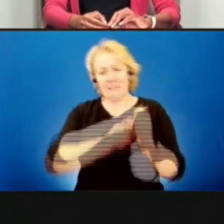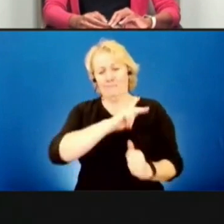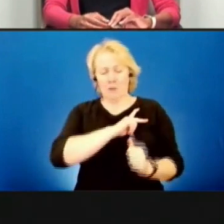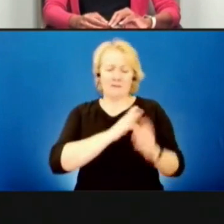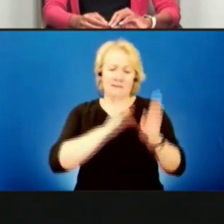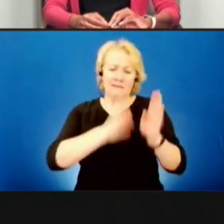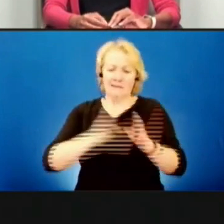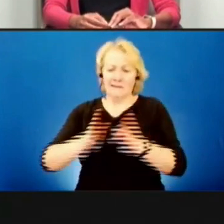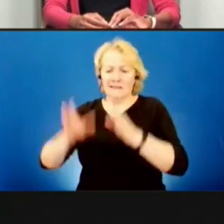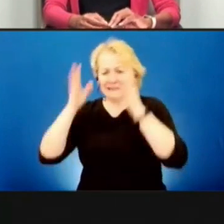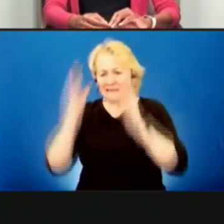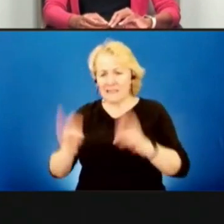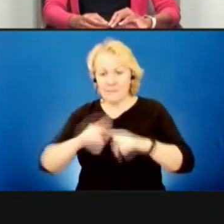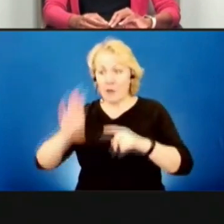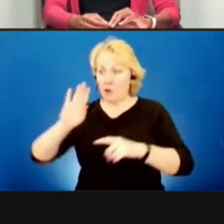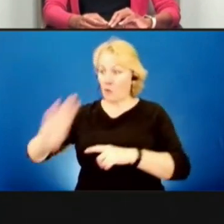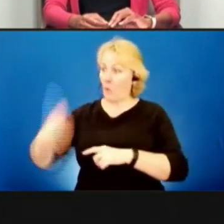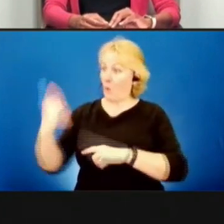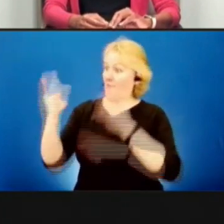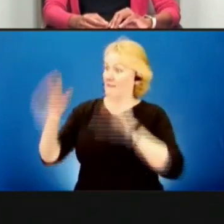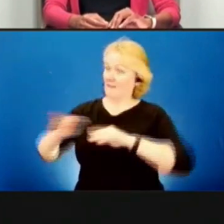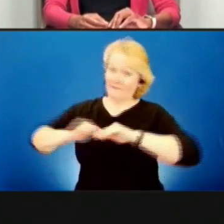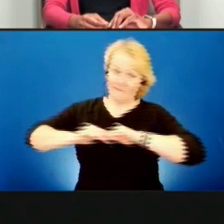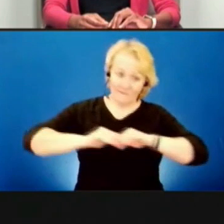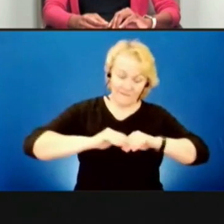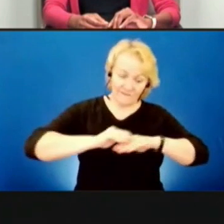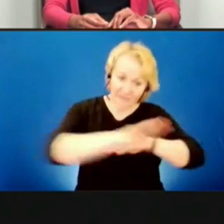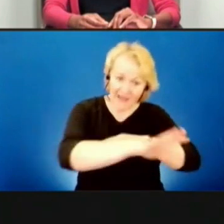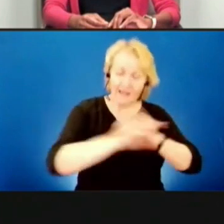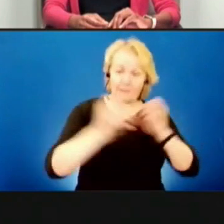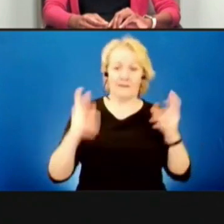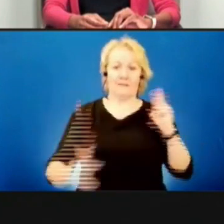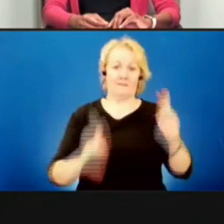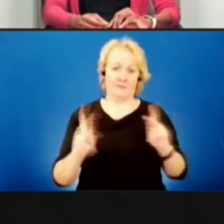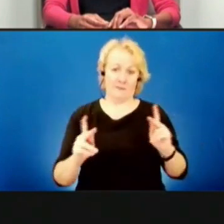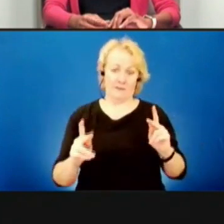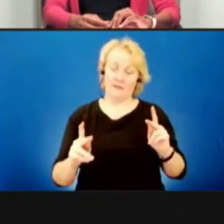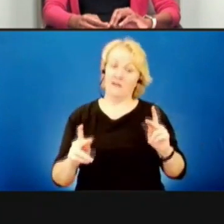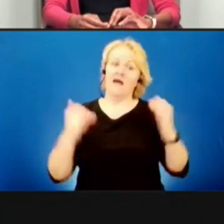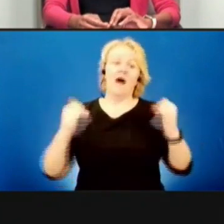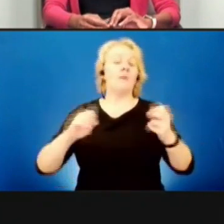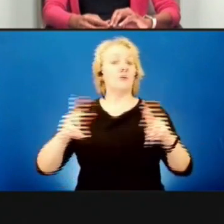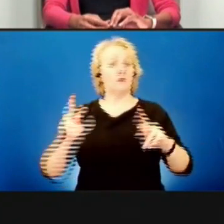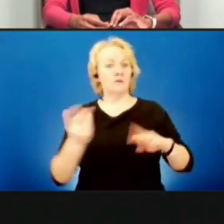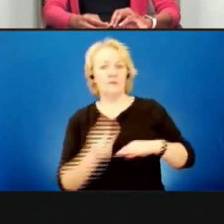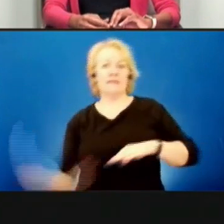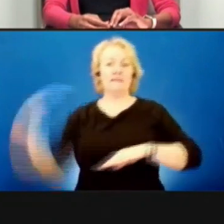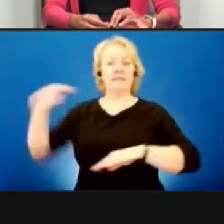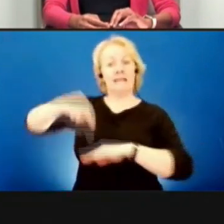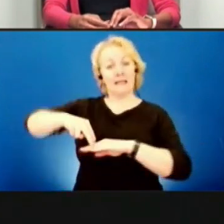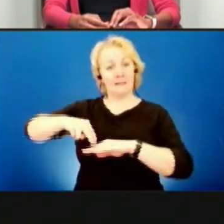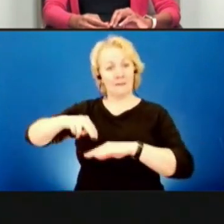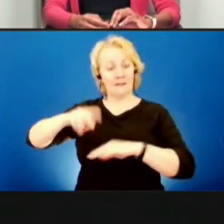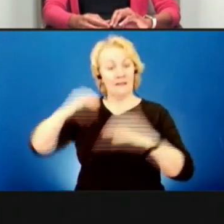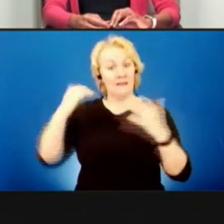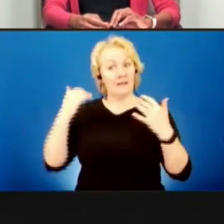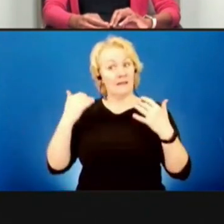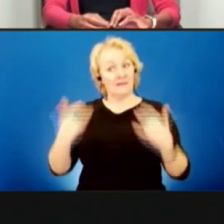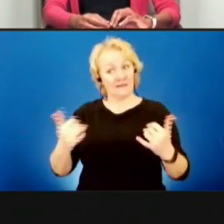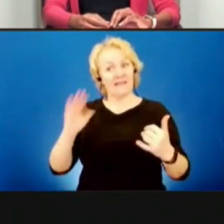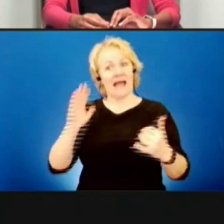decision that affects so many more people. So this is an opportunity for us to stand up, like Dr. Walk said. This can be our